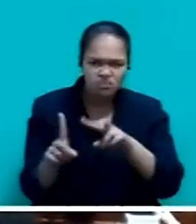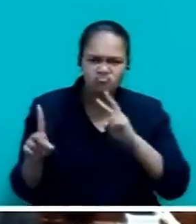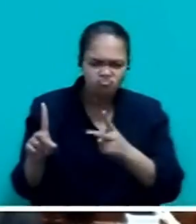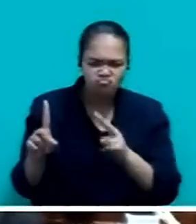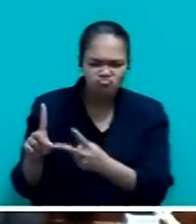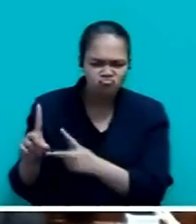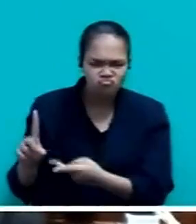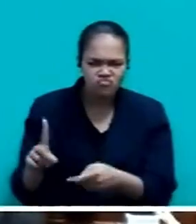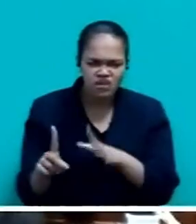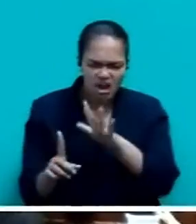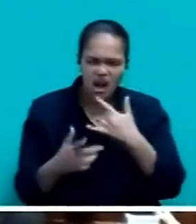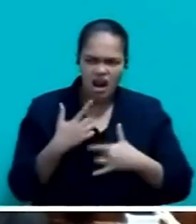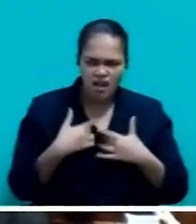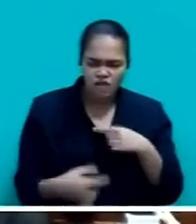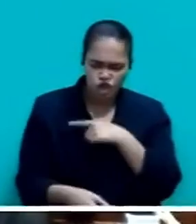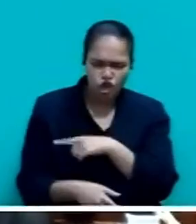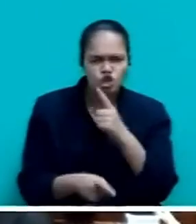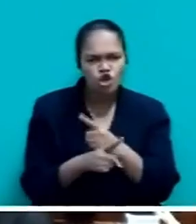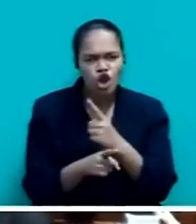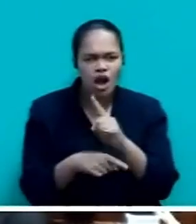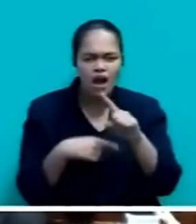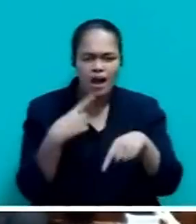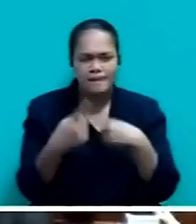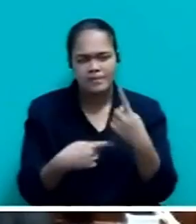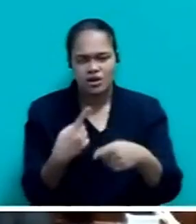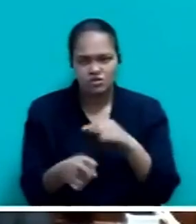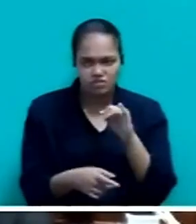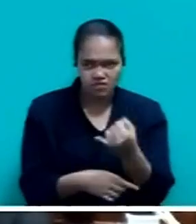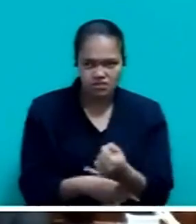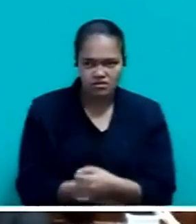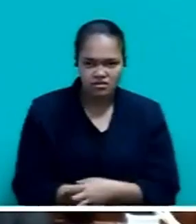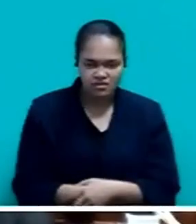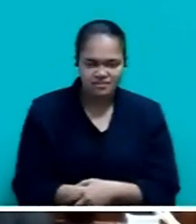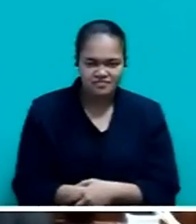and he's talking about taulo. But let me come back to that.